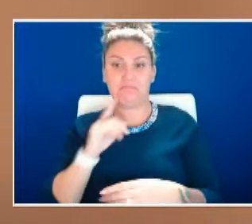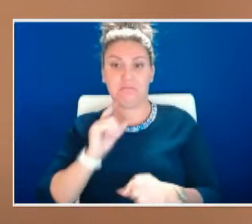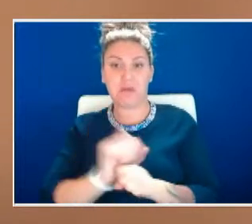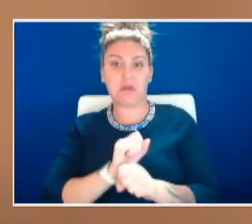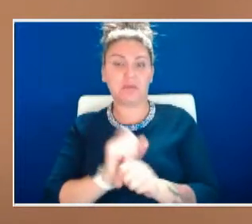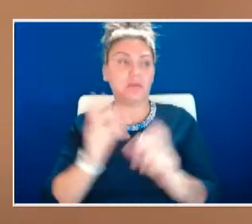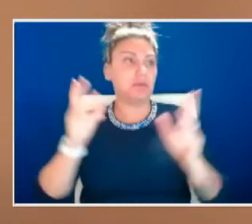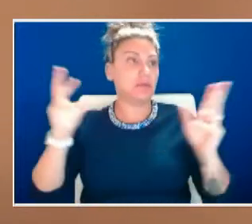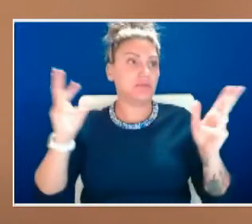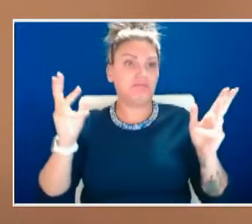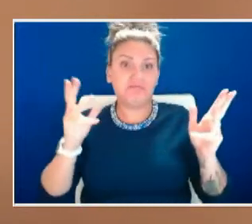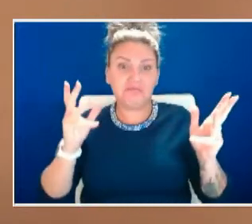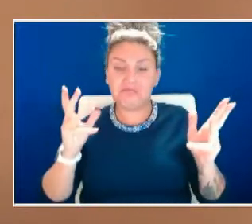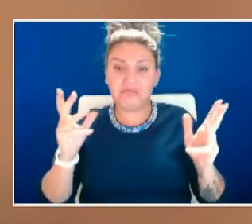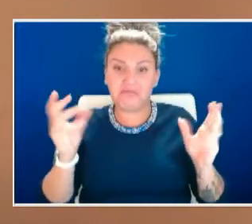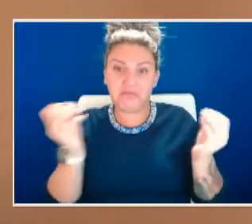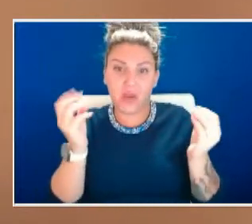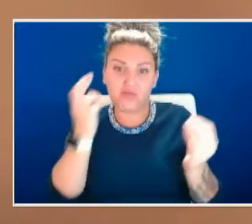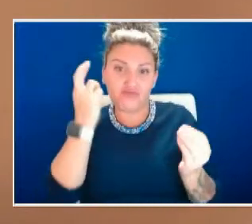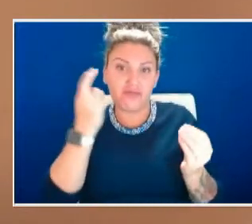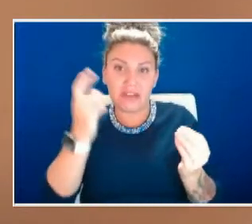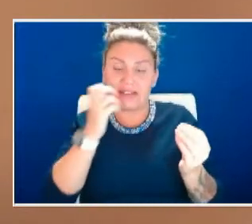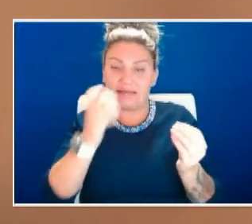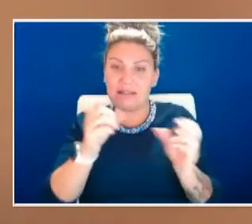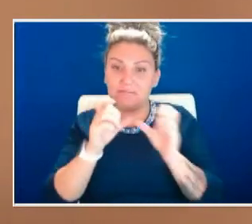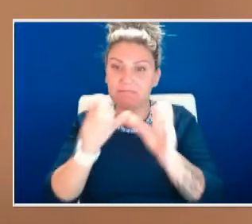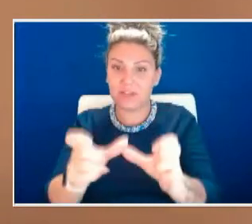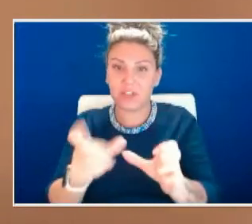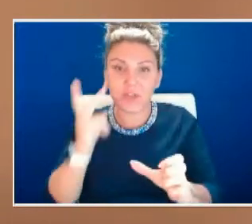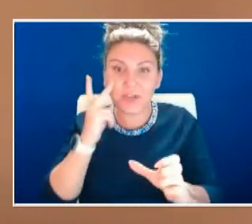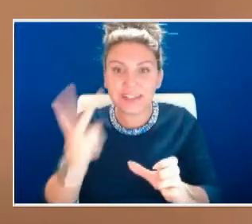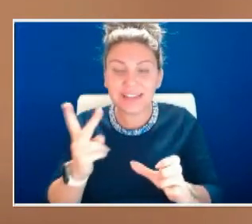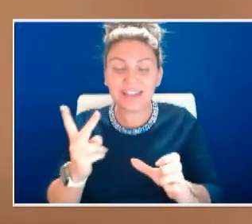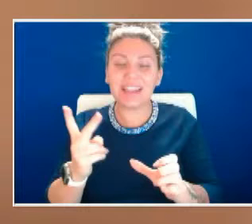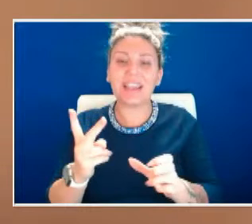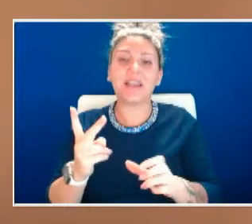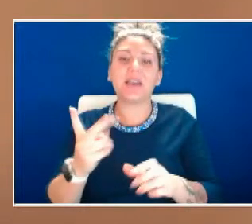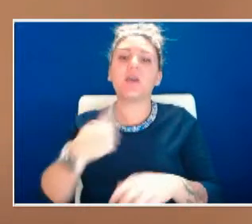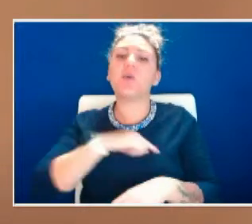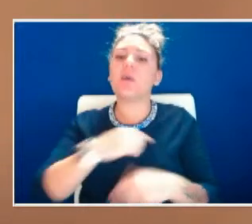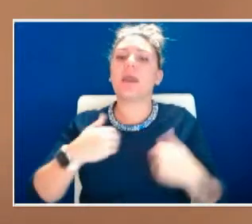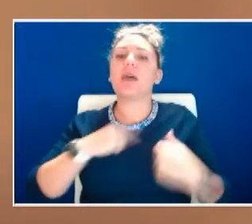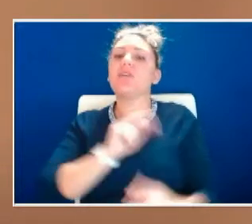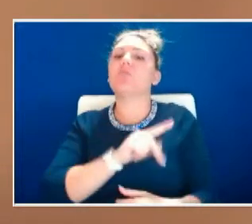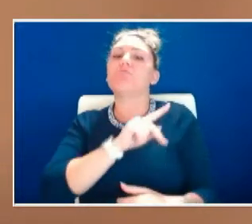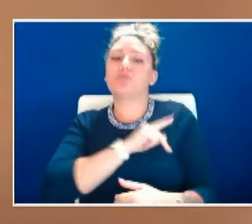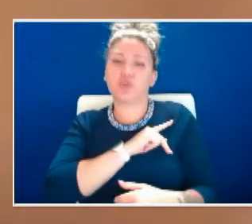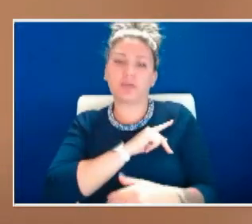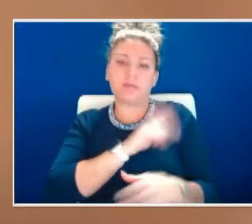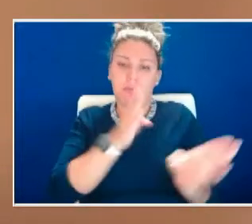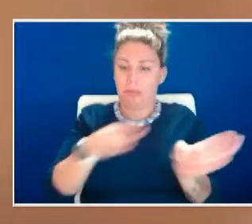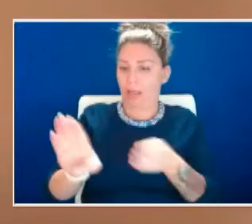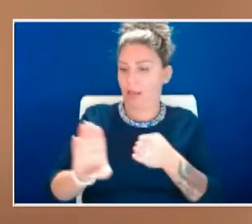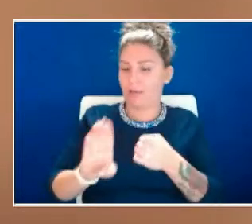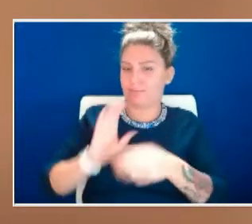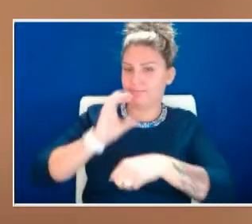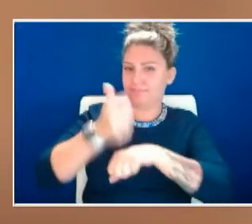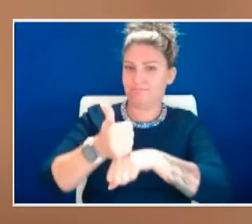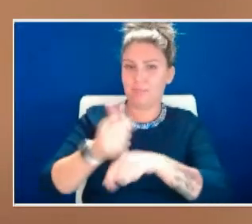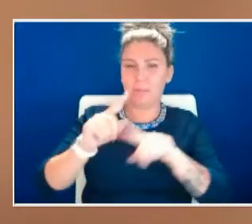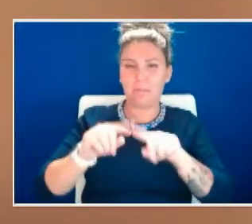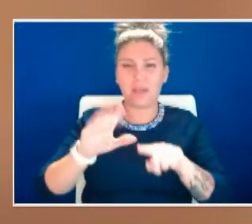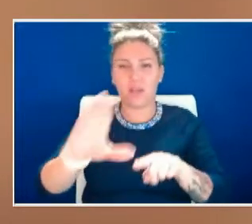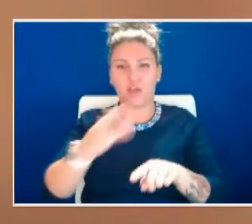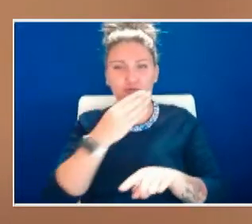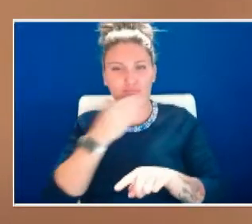no indications that I won't continue to see her. So we really make a personalized plan for these patients based on what's in their